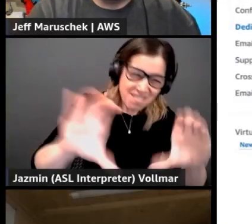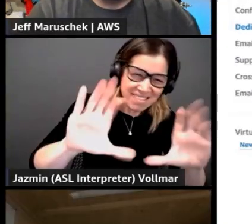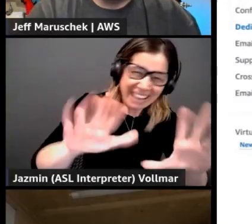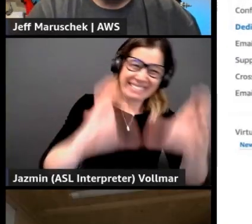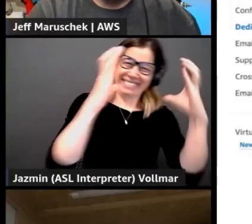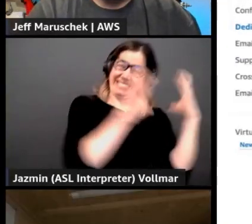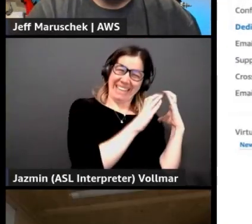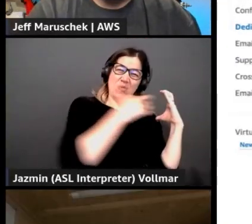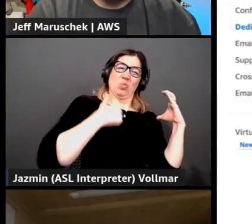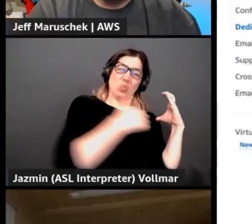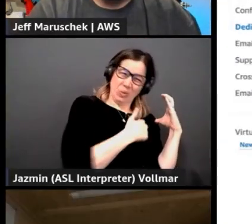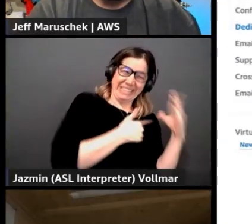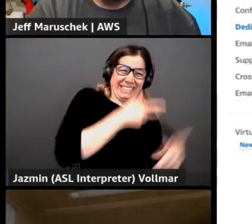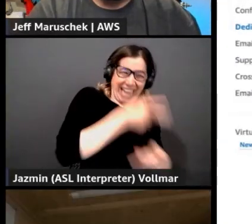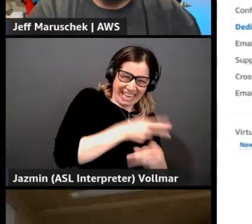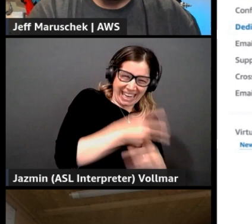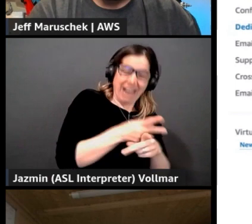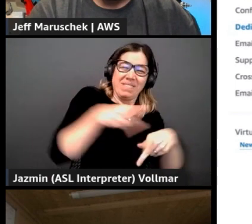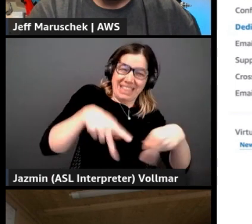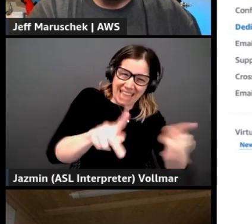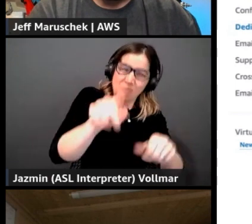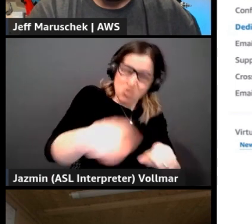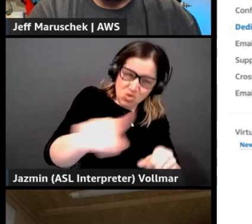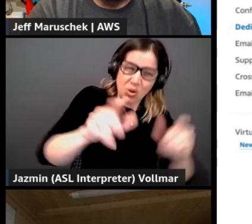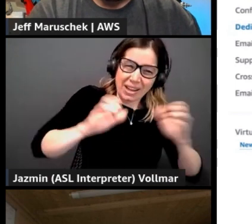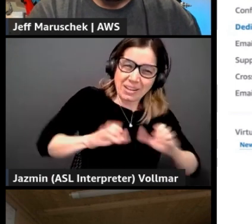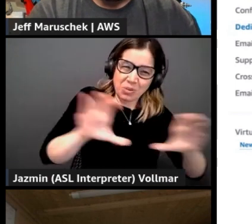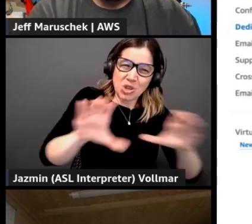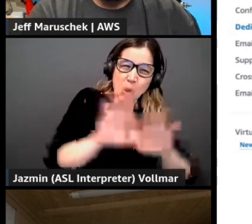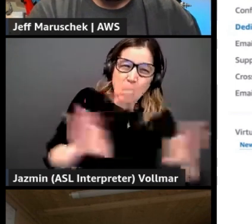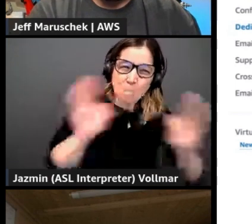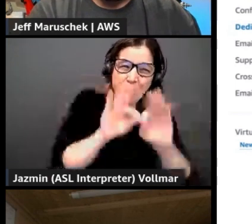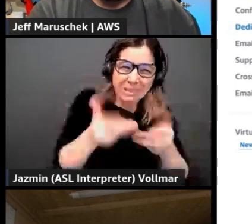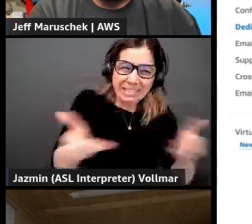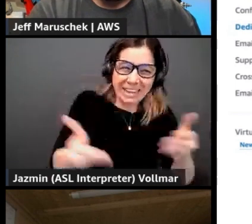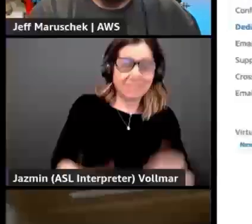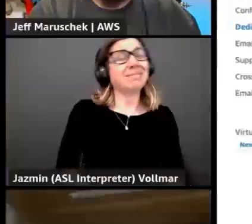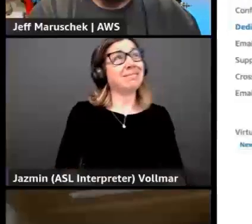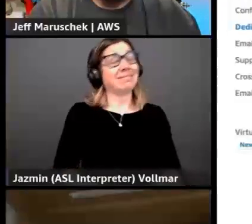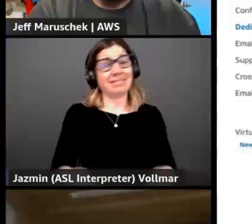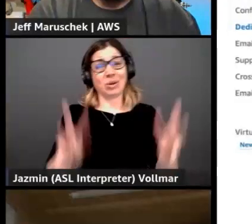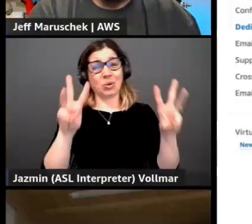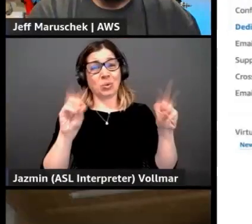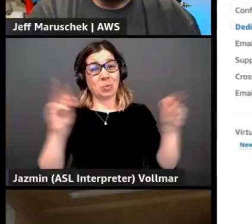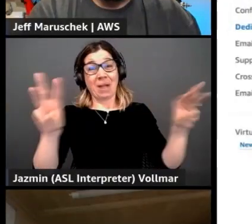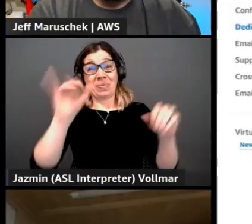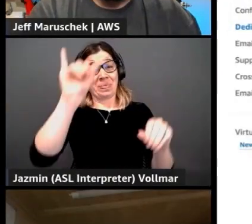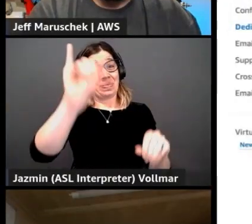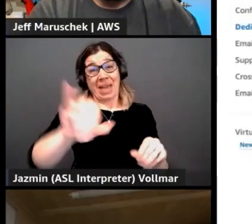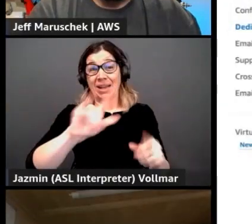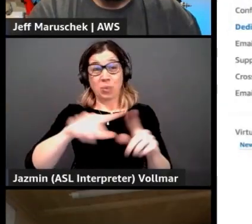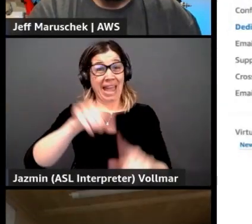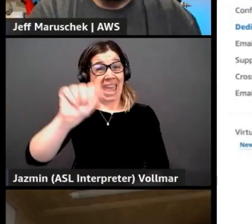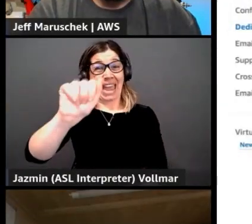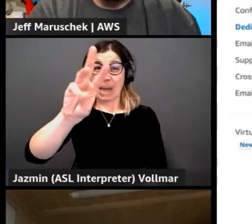important, and we manage it all for you. Yeah, I mean, that's what AWS is all about, right? Yeah, exactly.